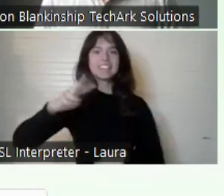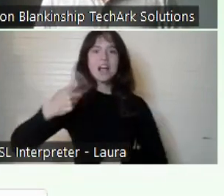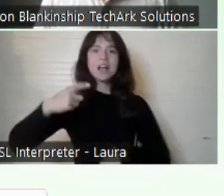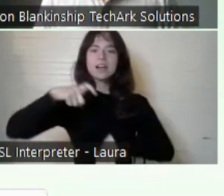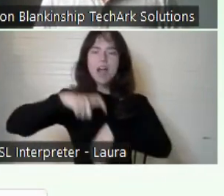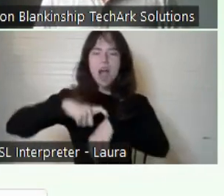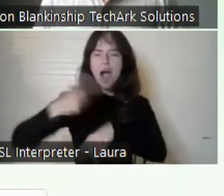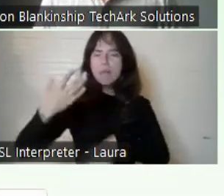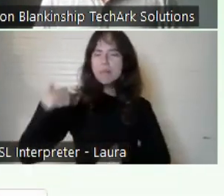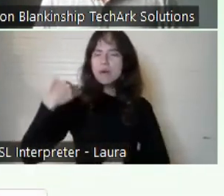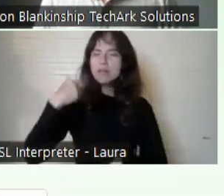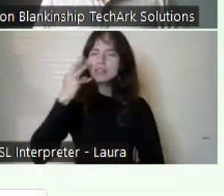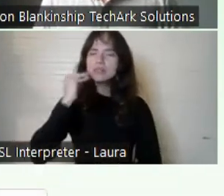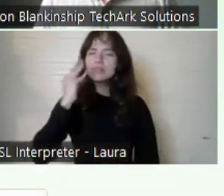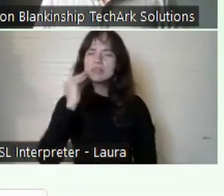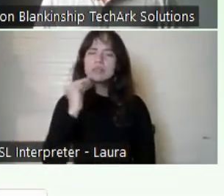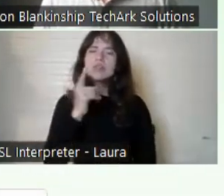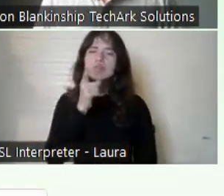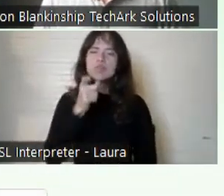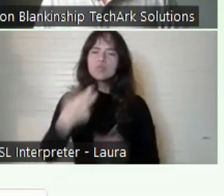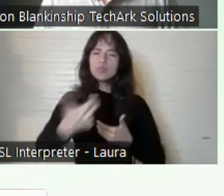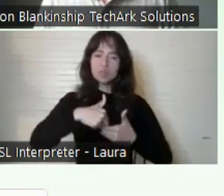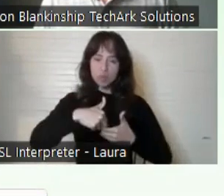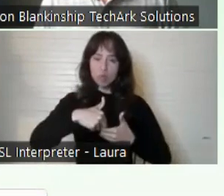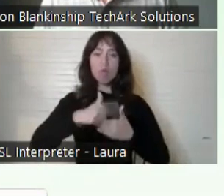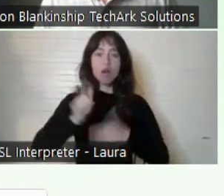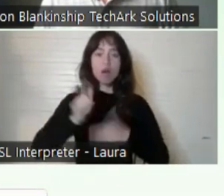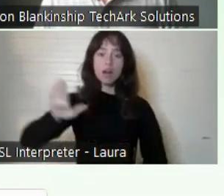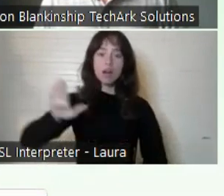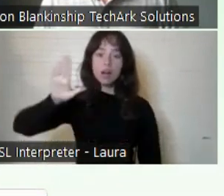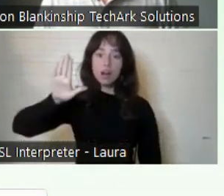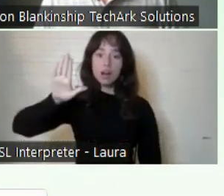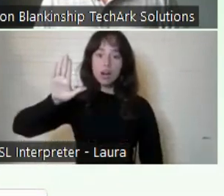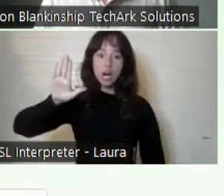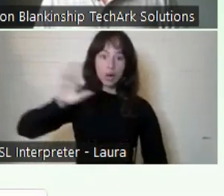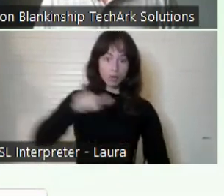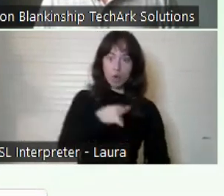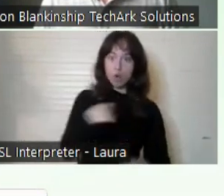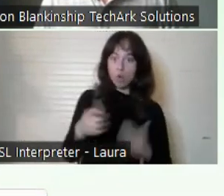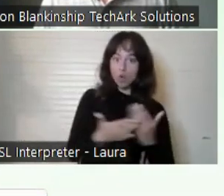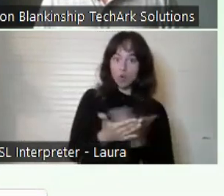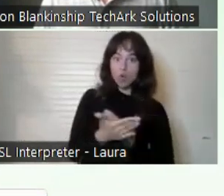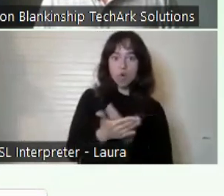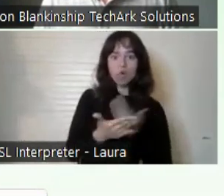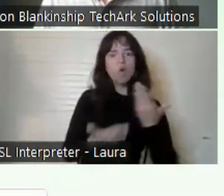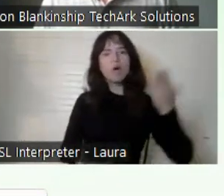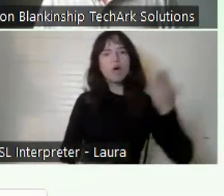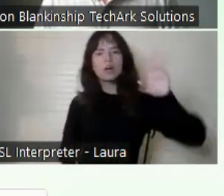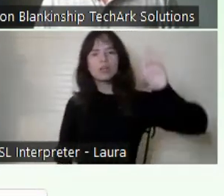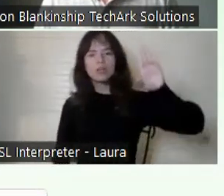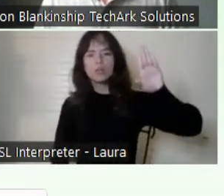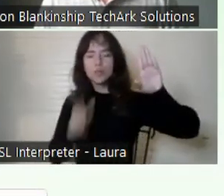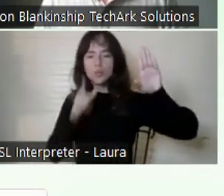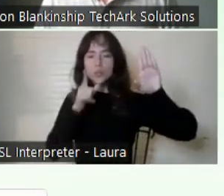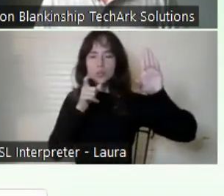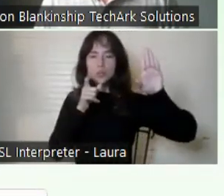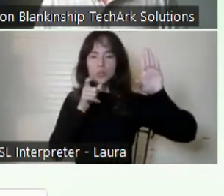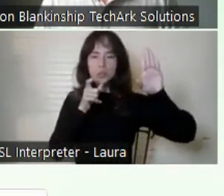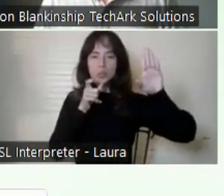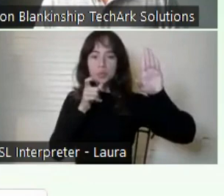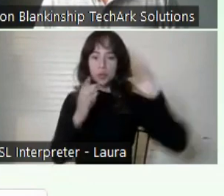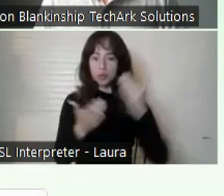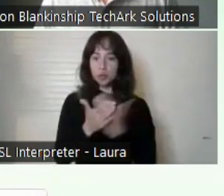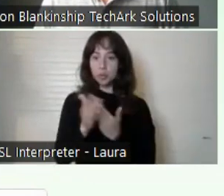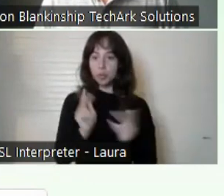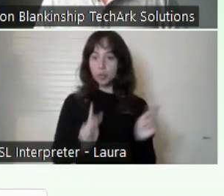And now show me the hands if you're new. You've not been here before. This is new for you. Any hands for that? Any new people?